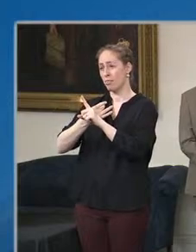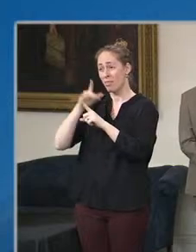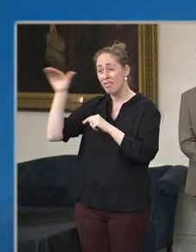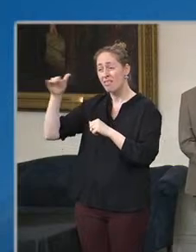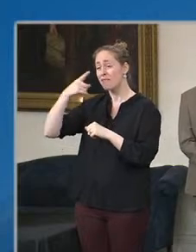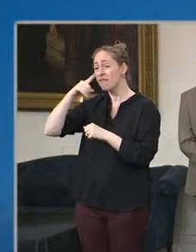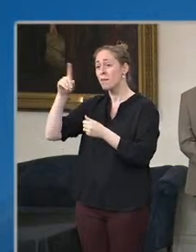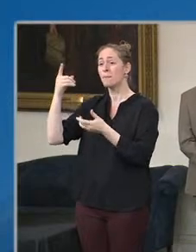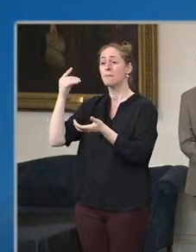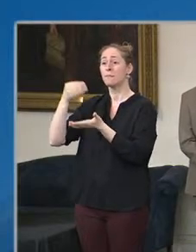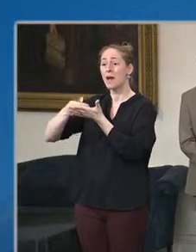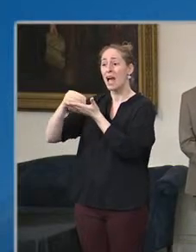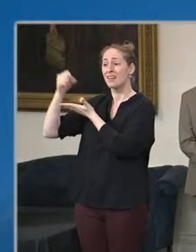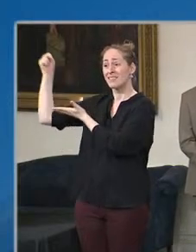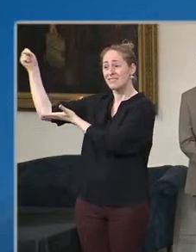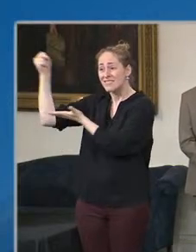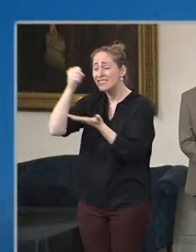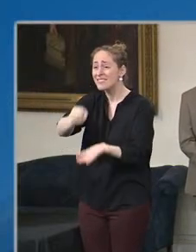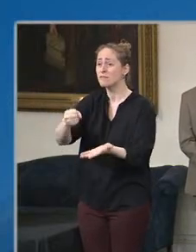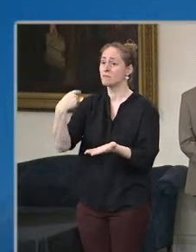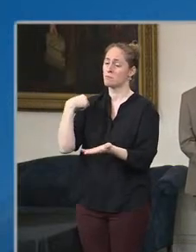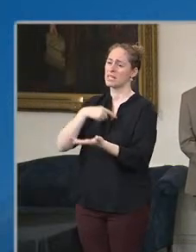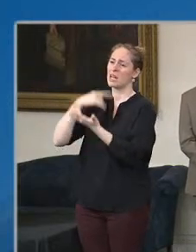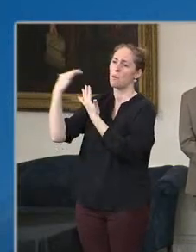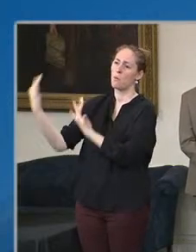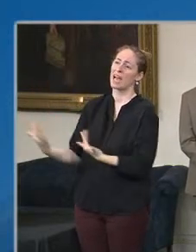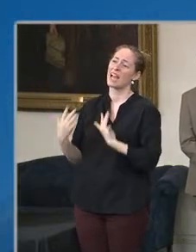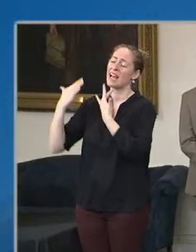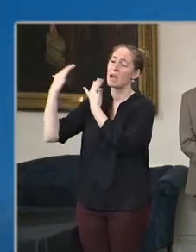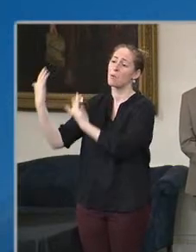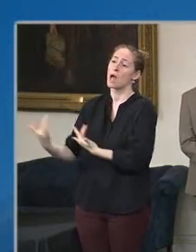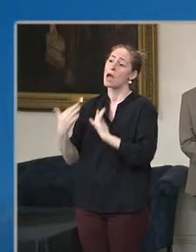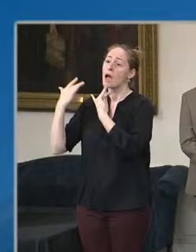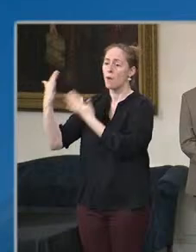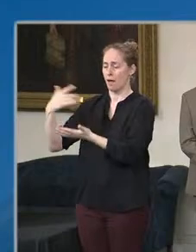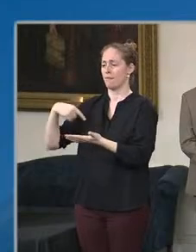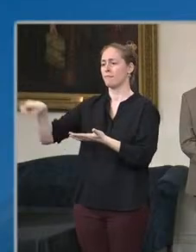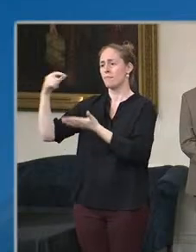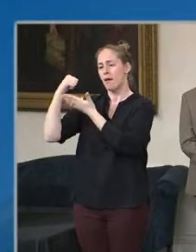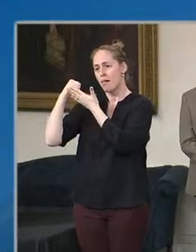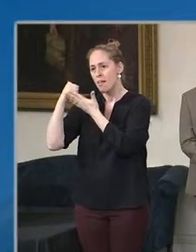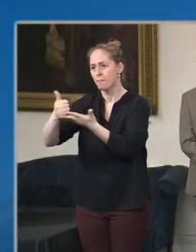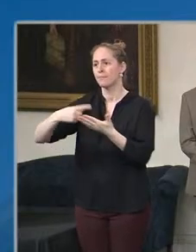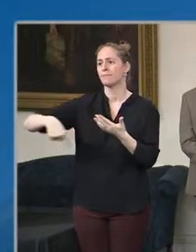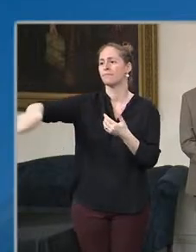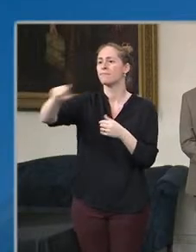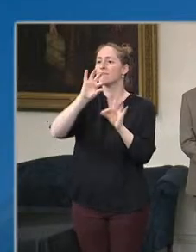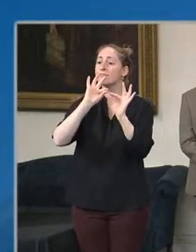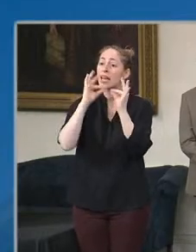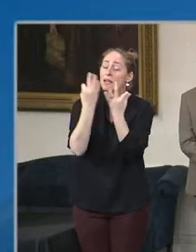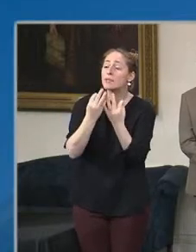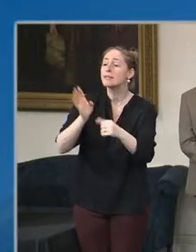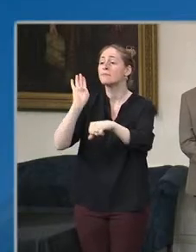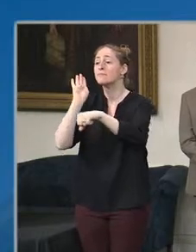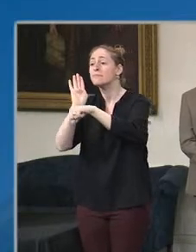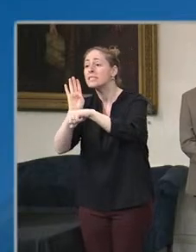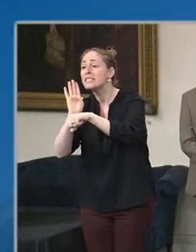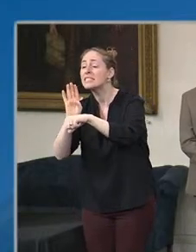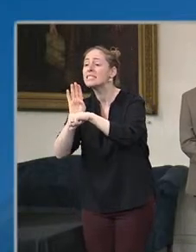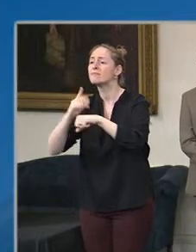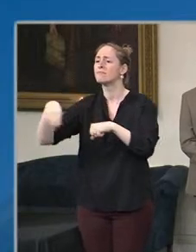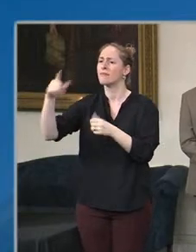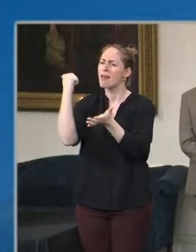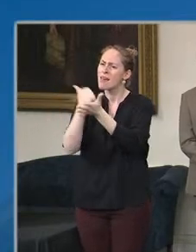Earlier this week, I spoke with House Speaker Nancy Pelosi, along with numerous leaders in the Senate, about